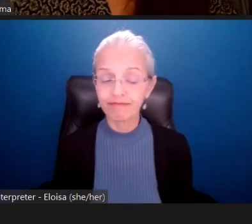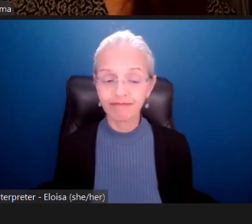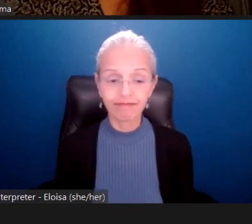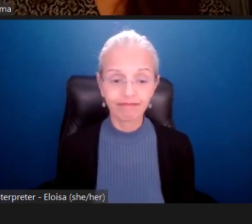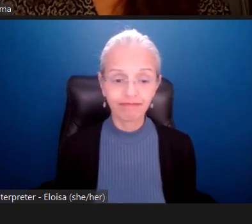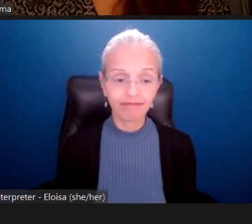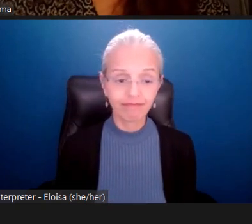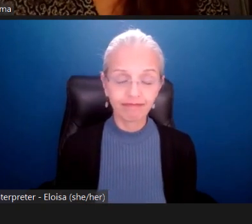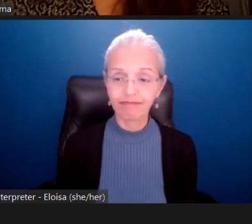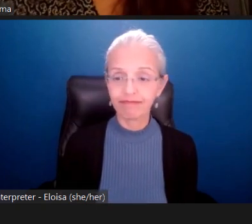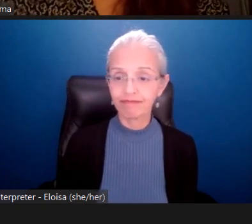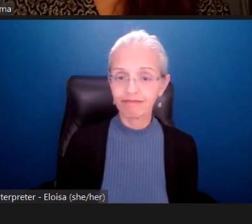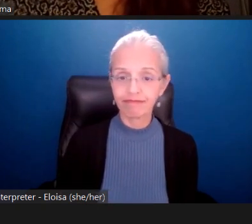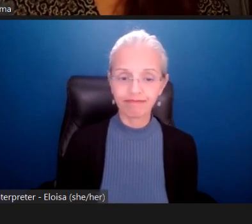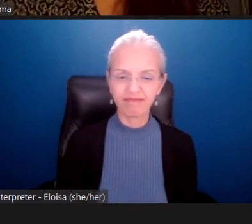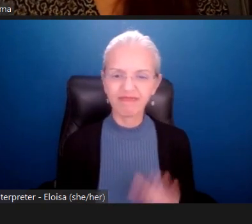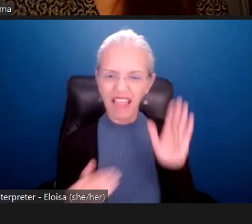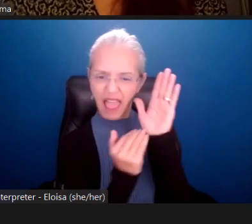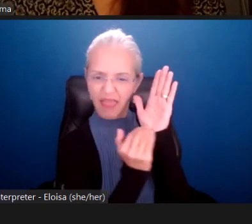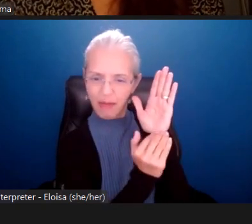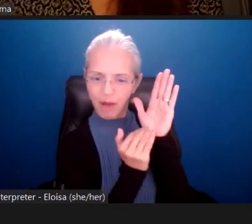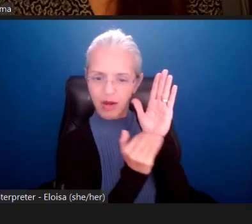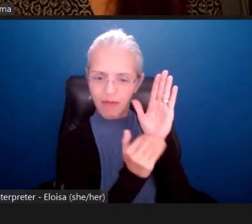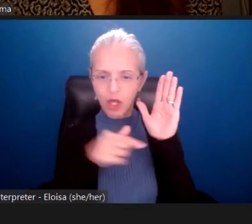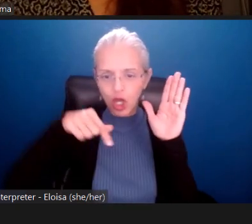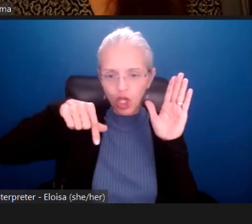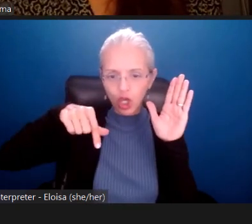The ones down at the bottom should be more recent. Okay.